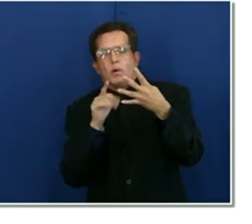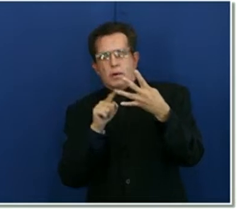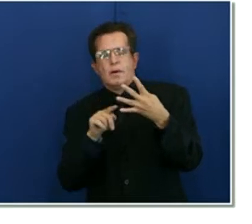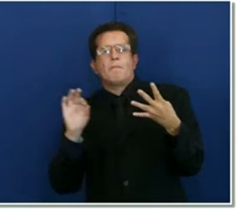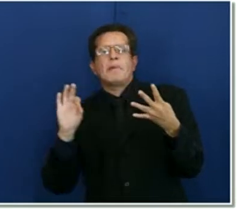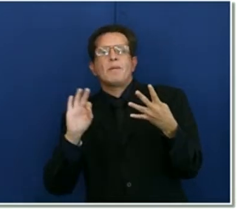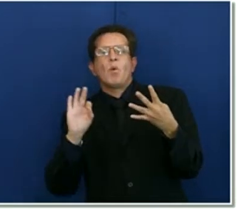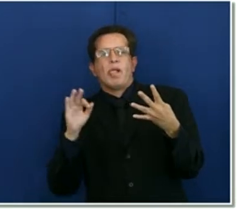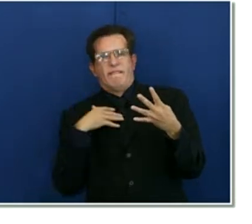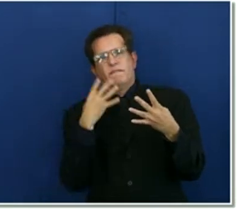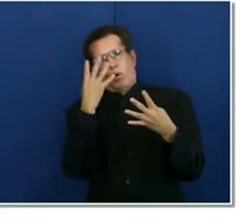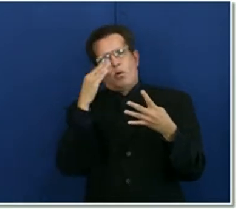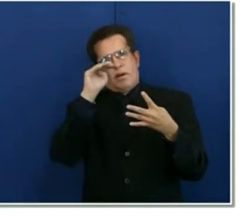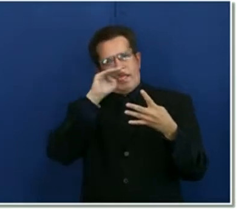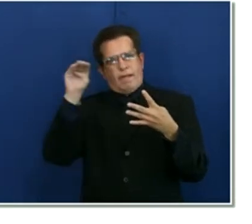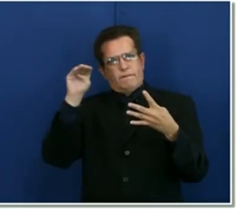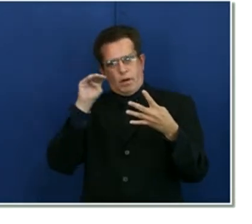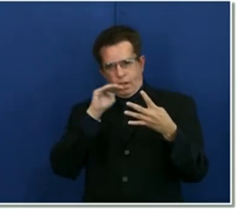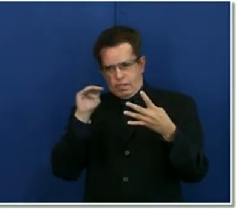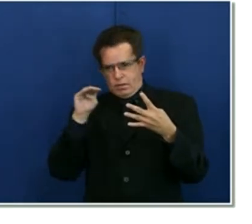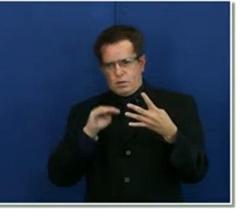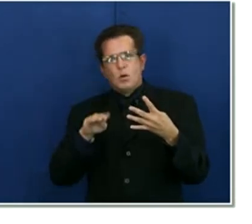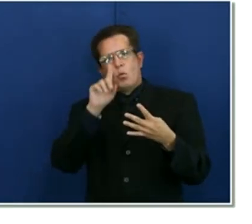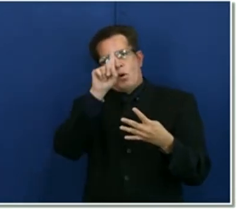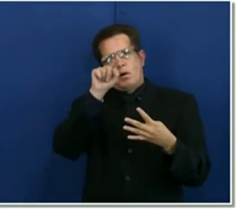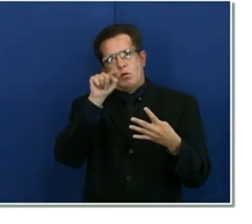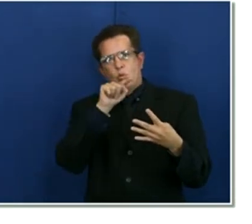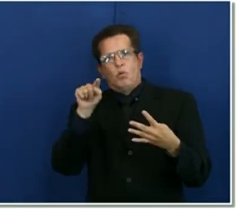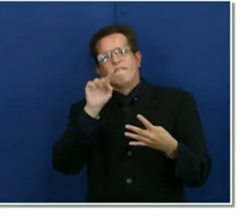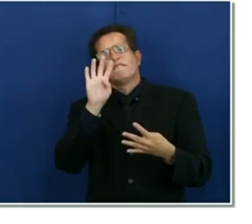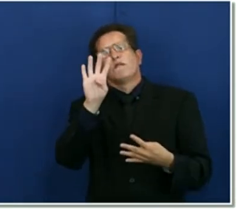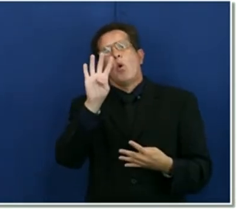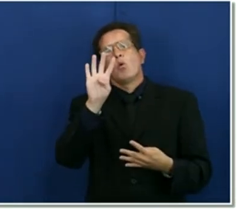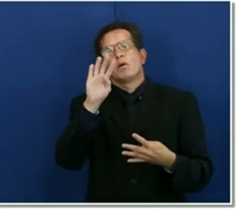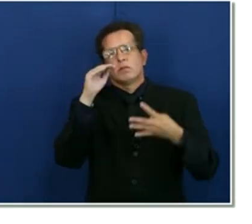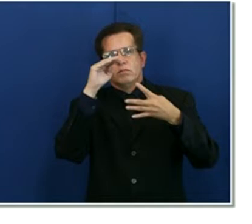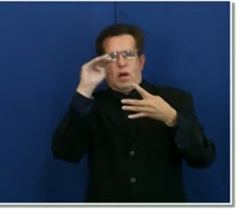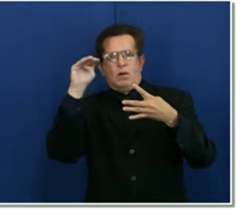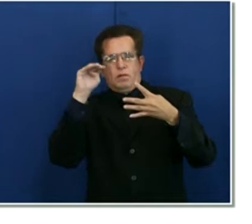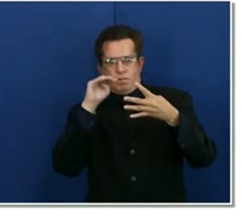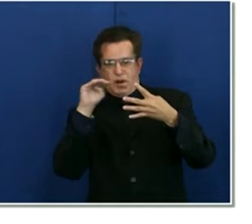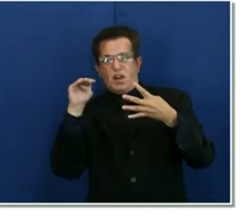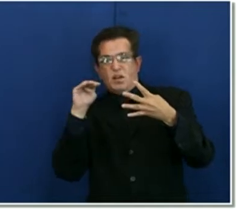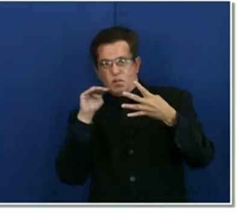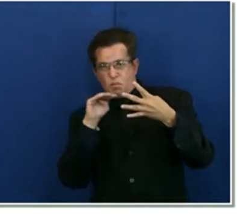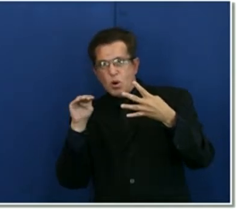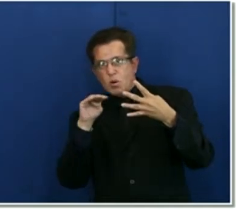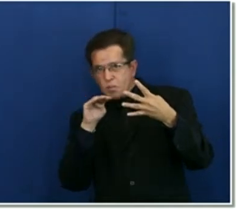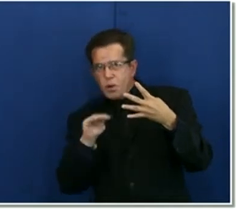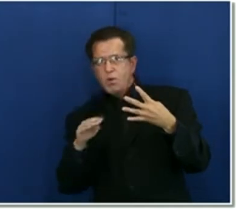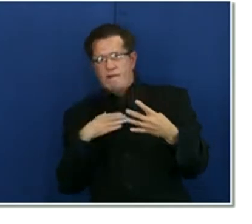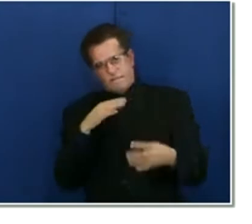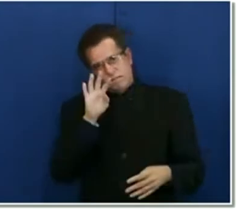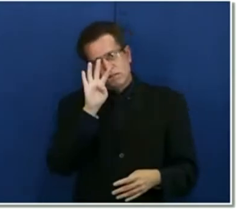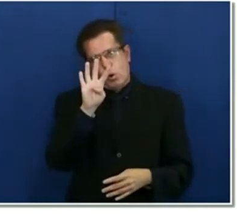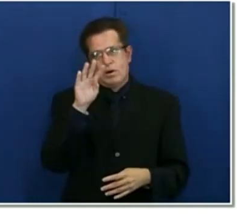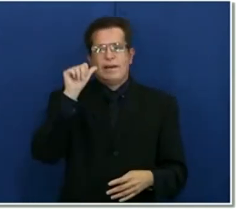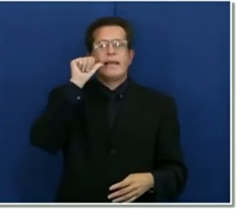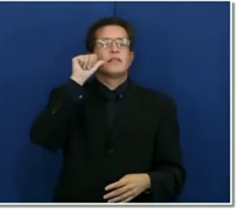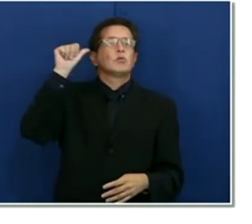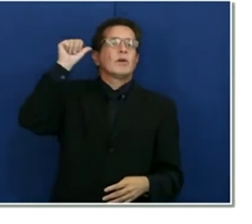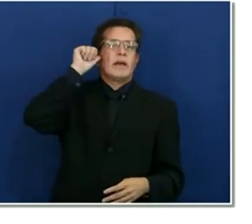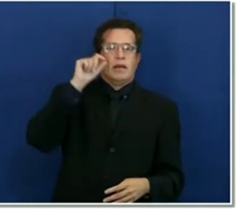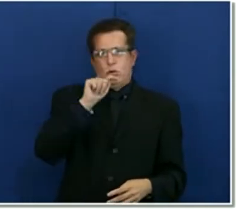levels, which represent tiers 1 through 4, respectively. Now, as of yesterday, Tuesday,